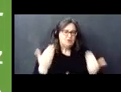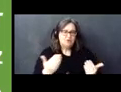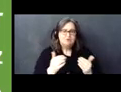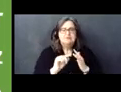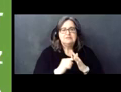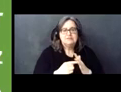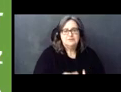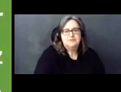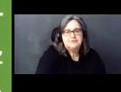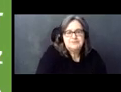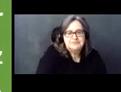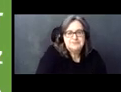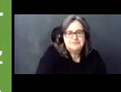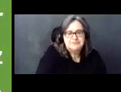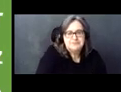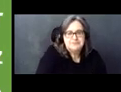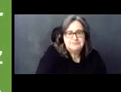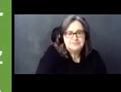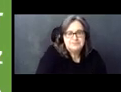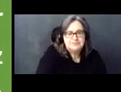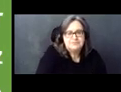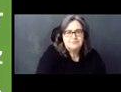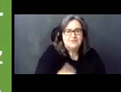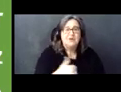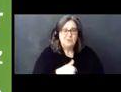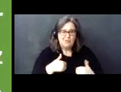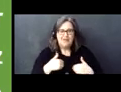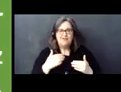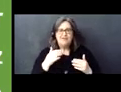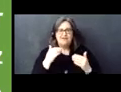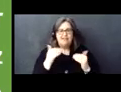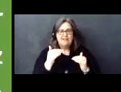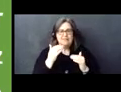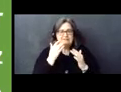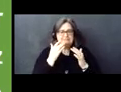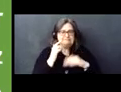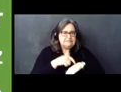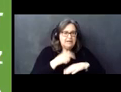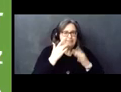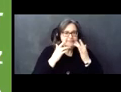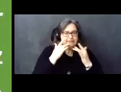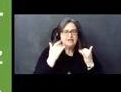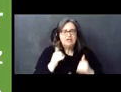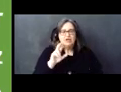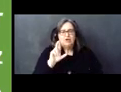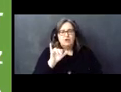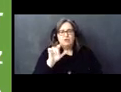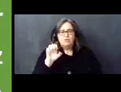business, especially since we have some time constraints. Next, Rylen will start a round